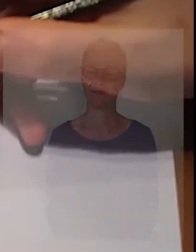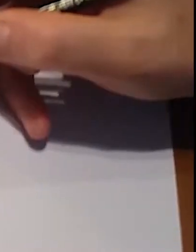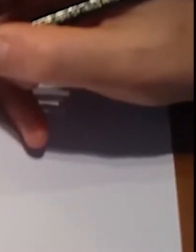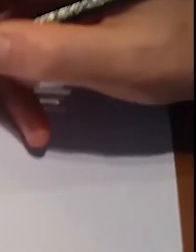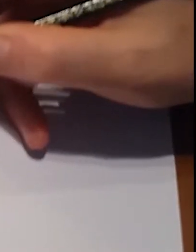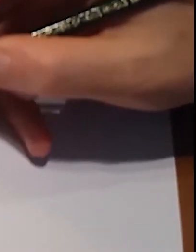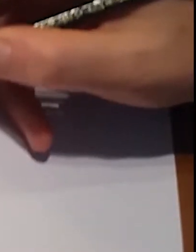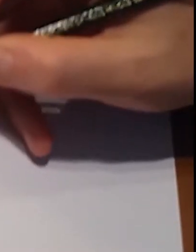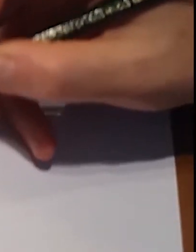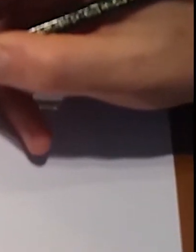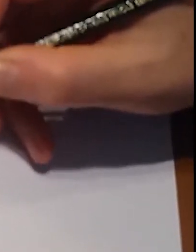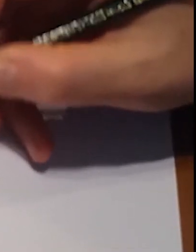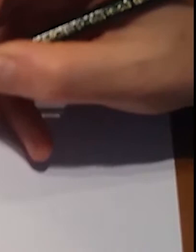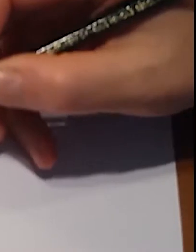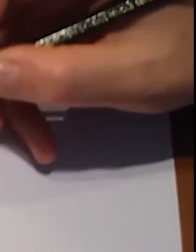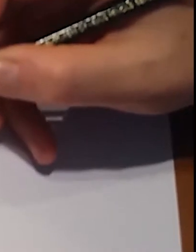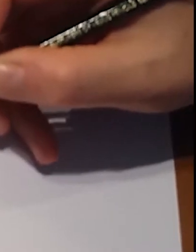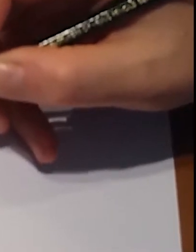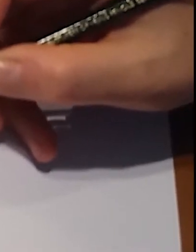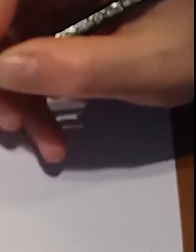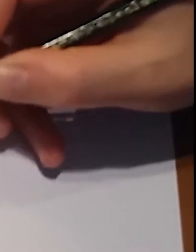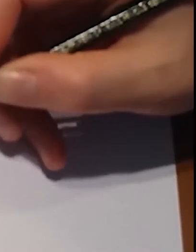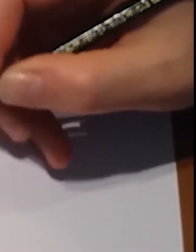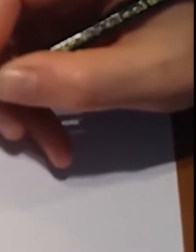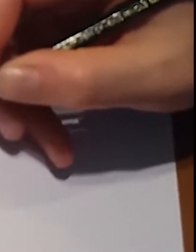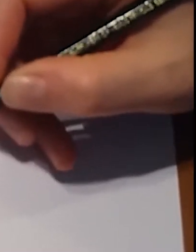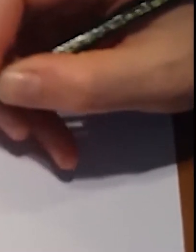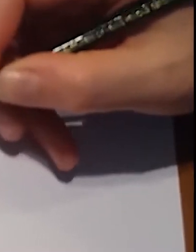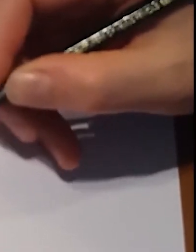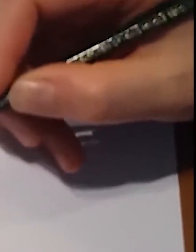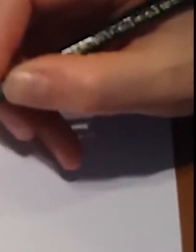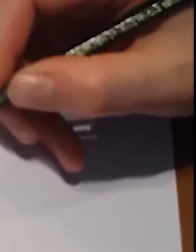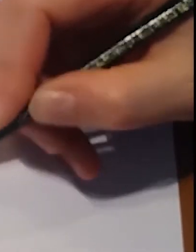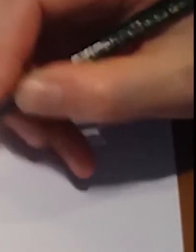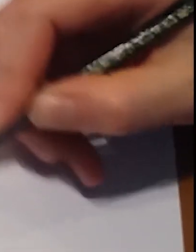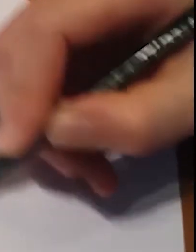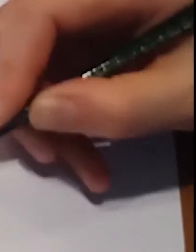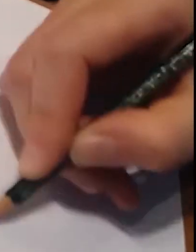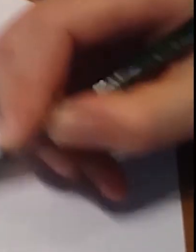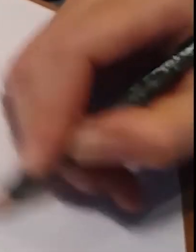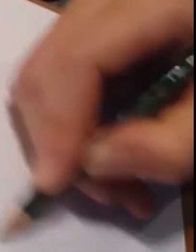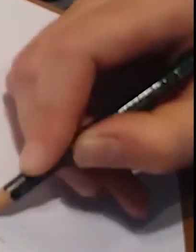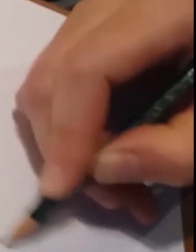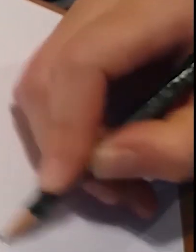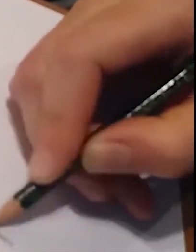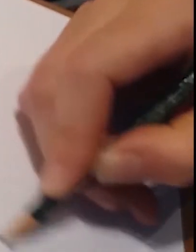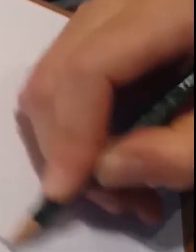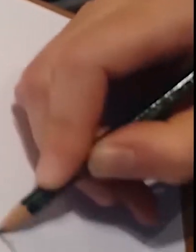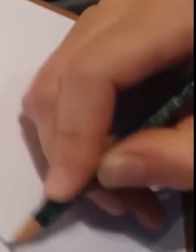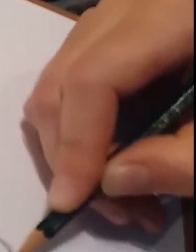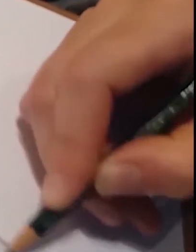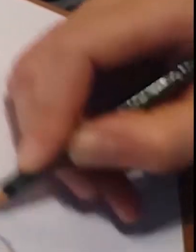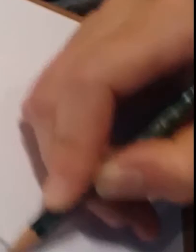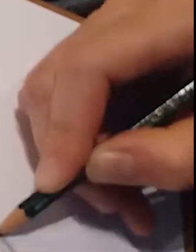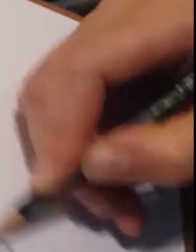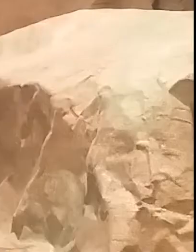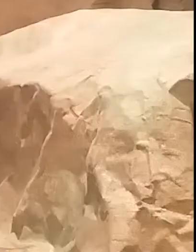And it stands proudly on the cliff, looking out to sea.